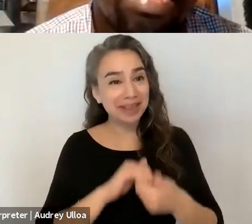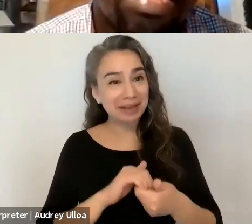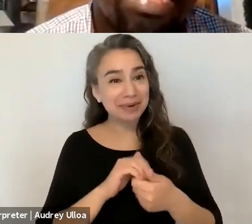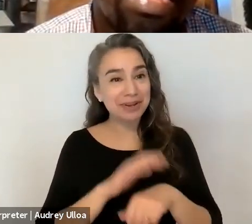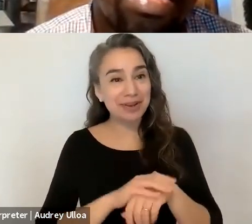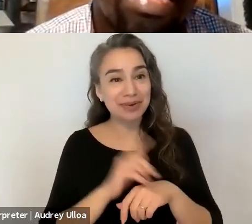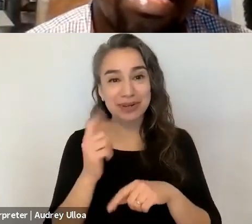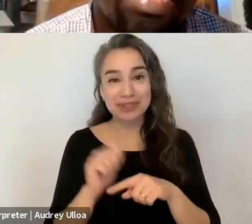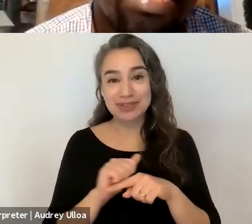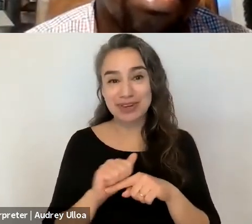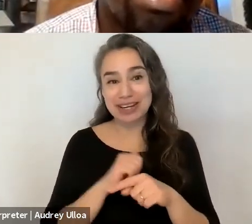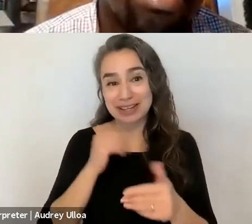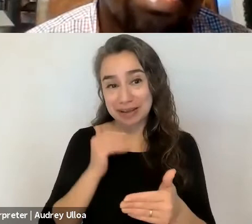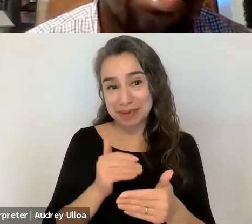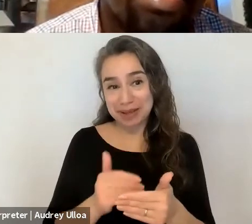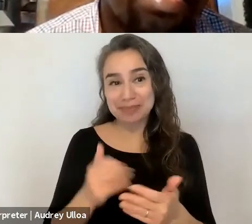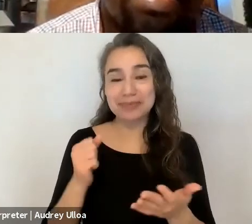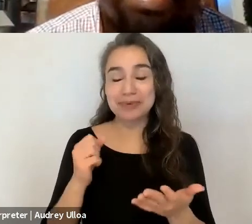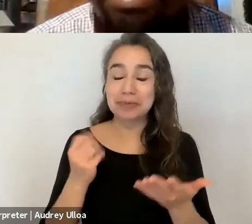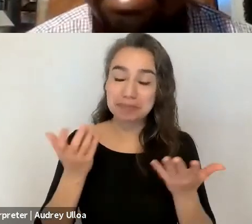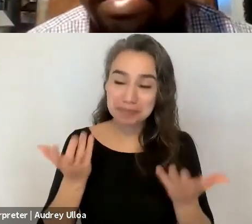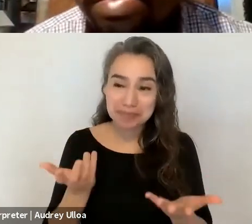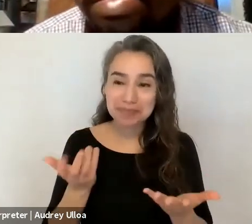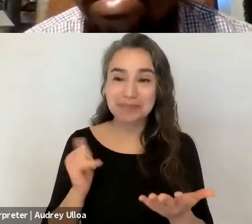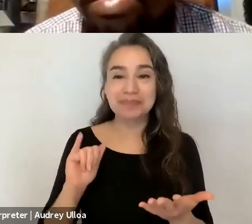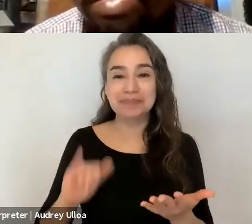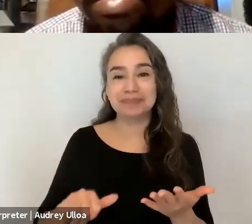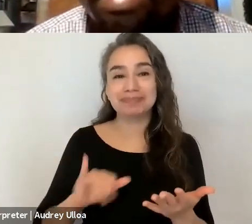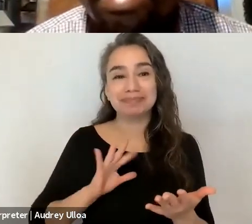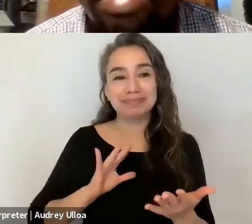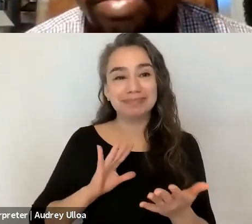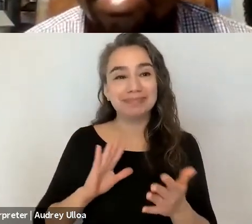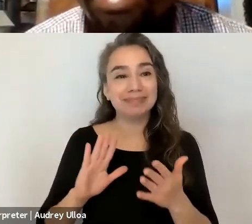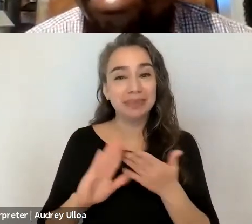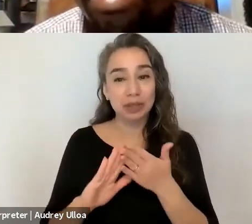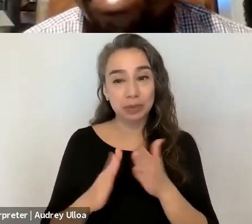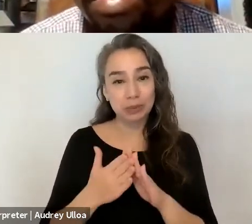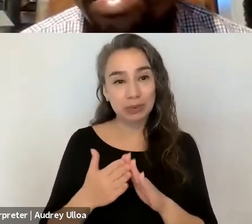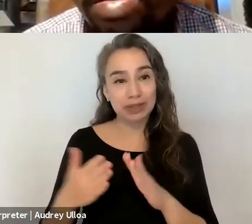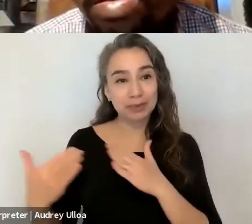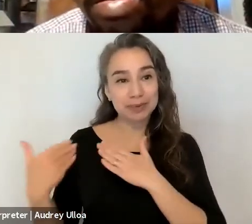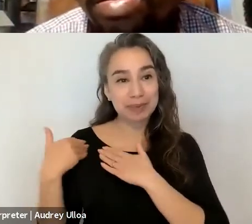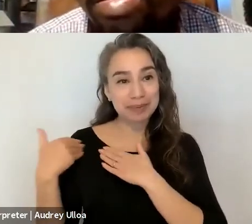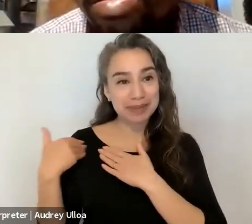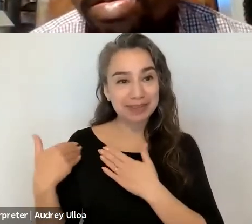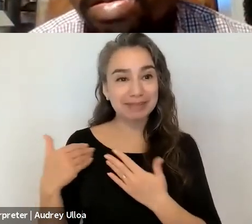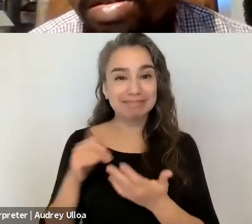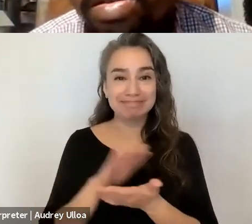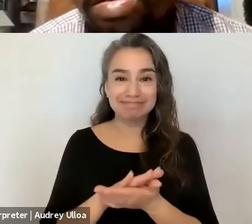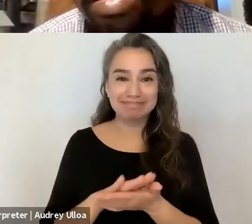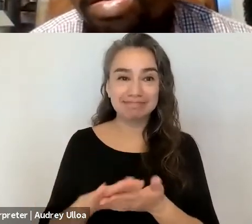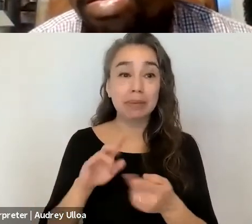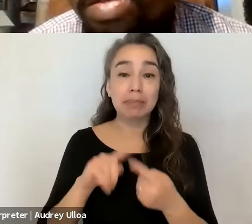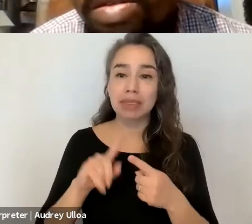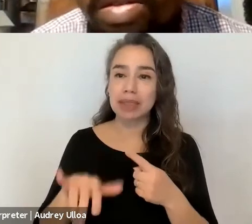really neat, this kind of community sense of responsibility. But as far as that particular